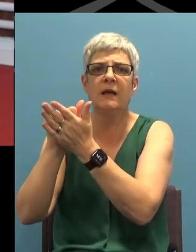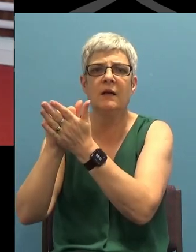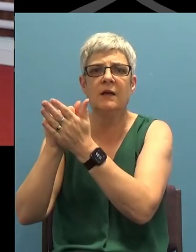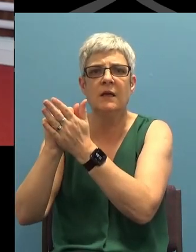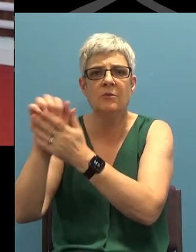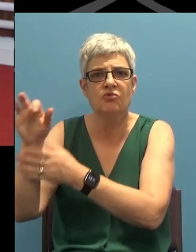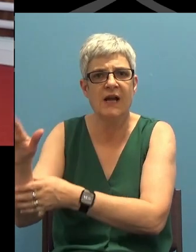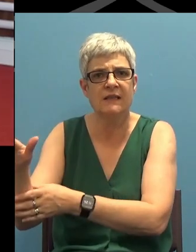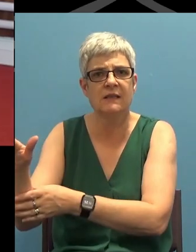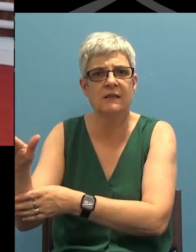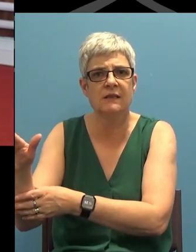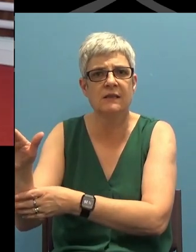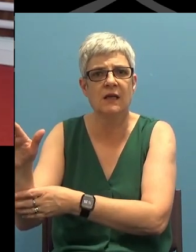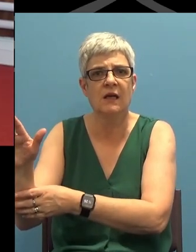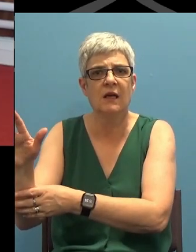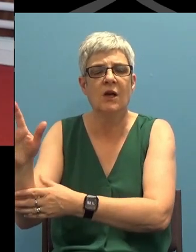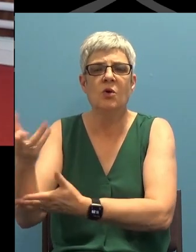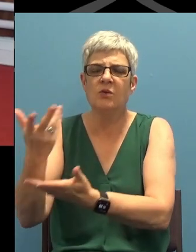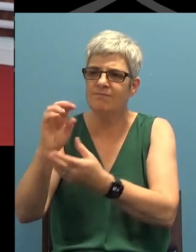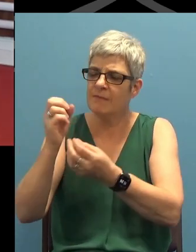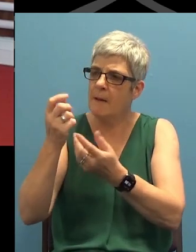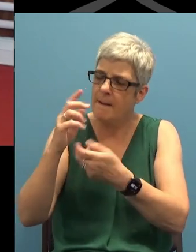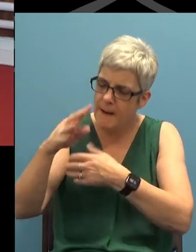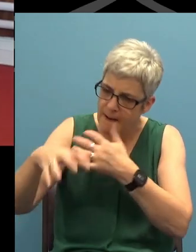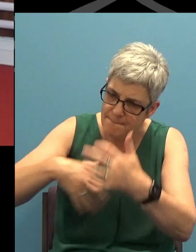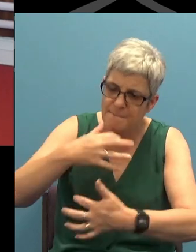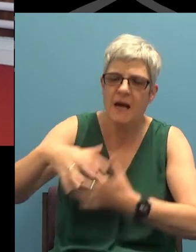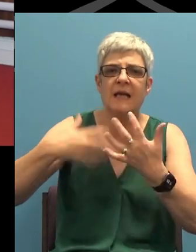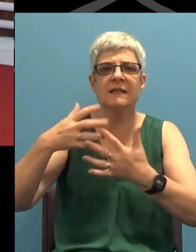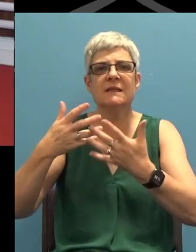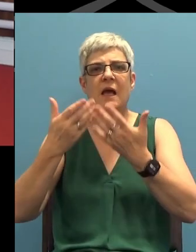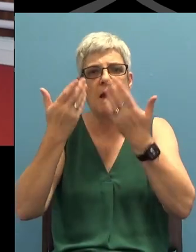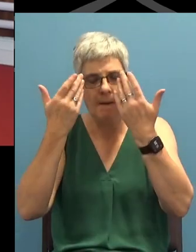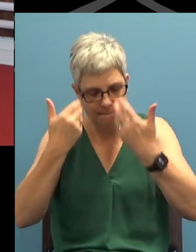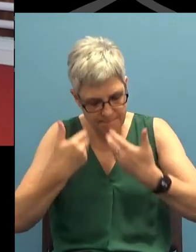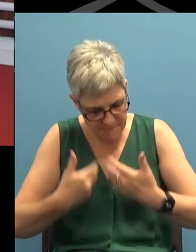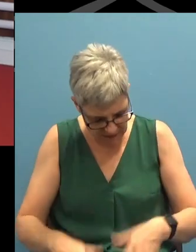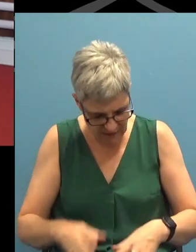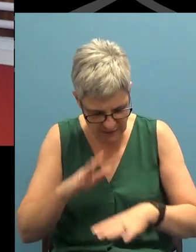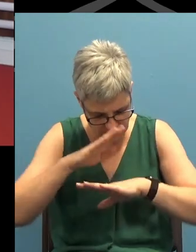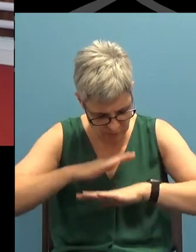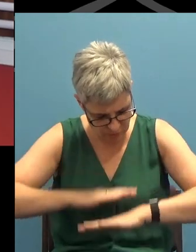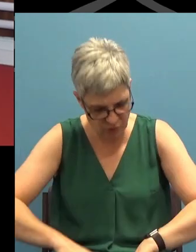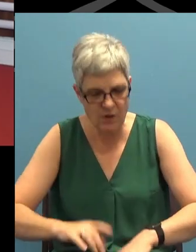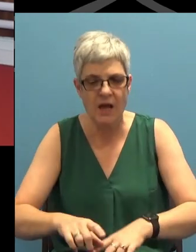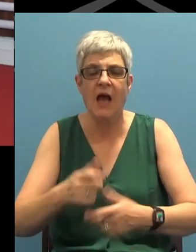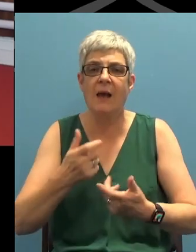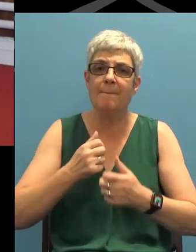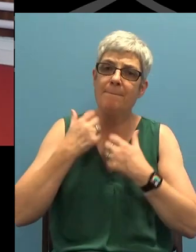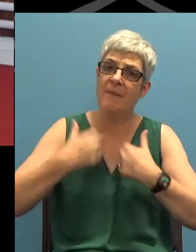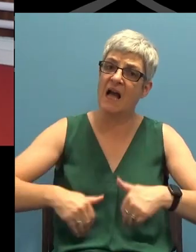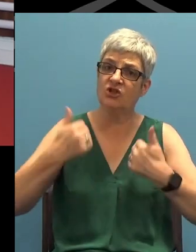One who combines meekness and majesty, one who combines humanity and God.